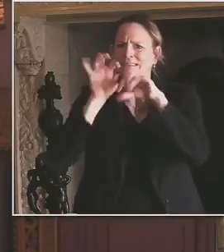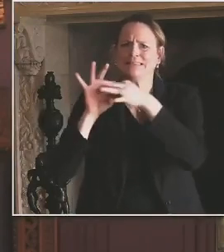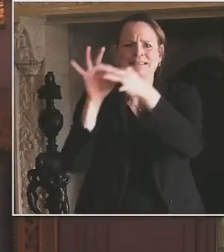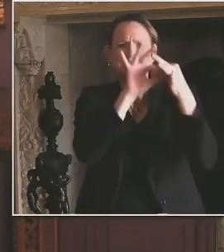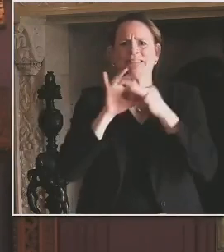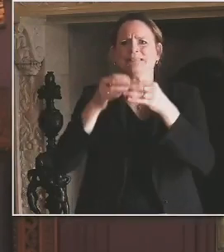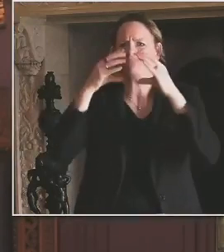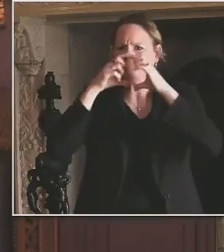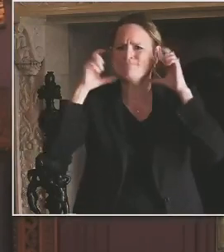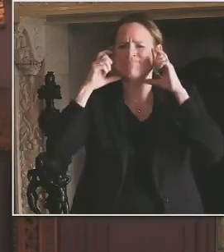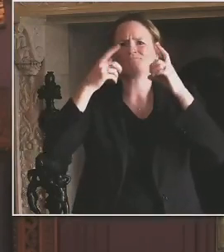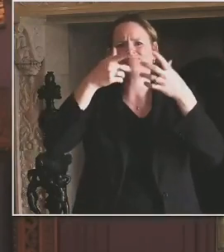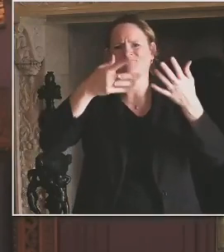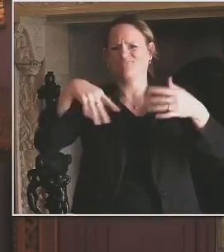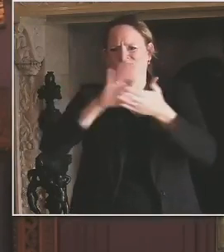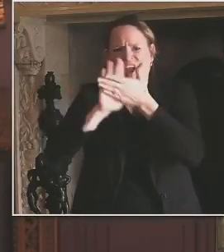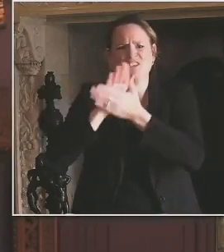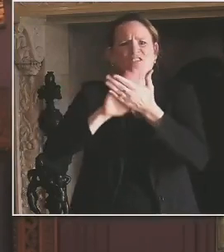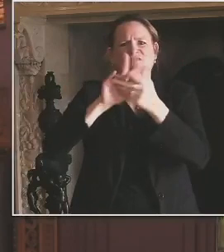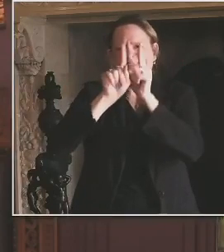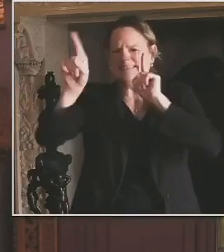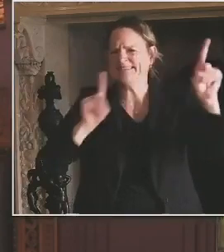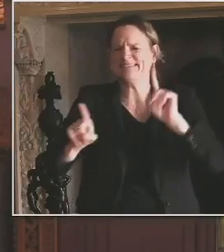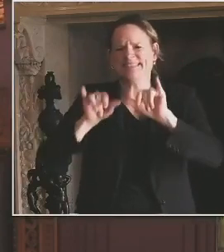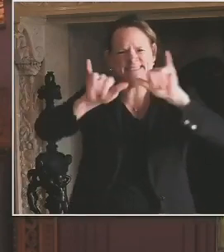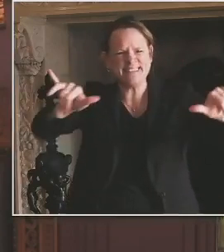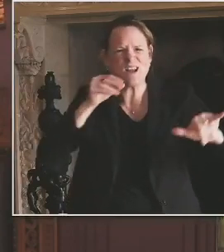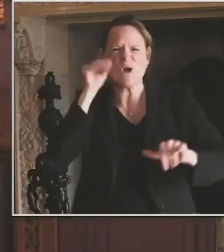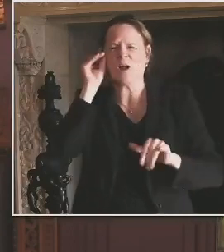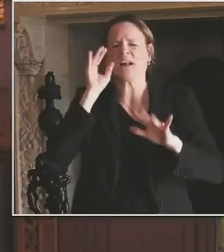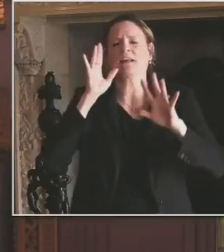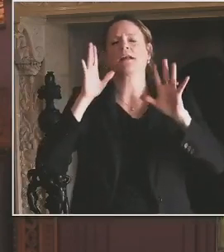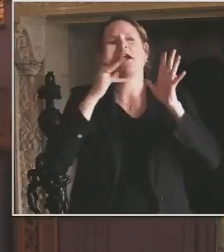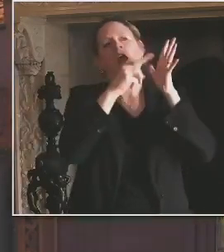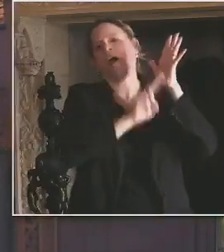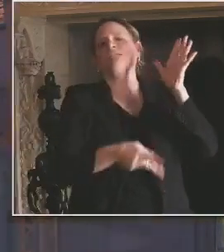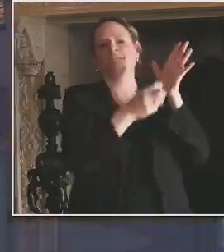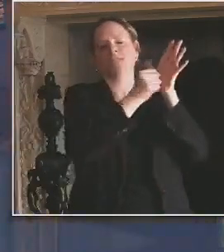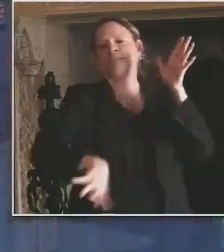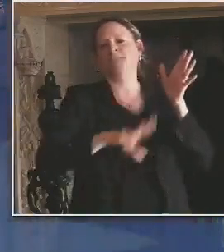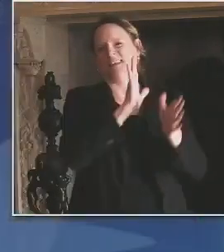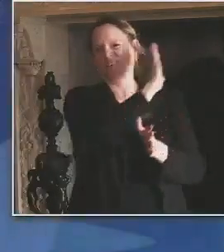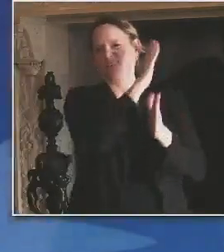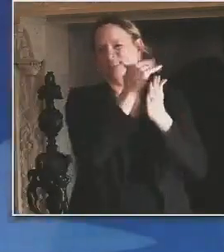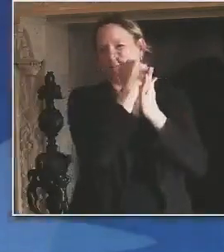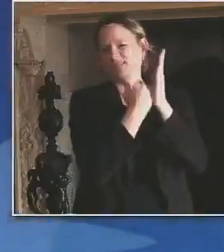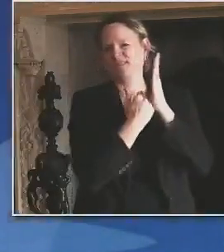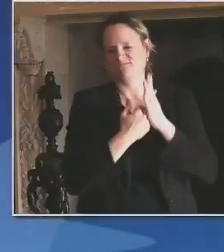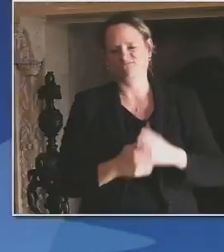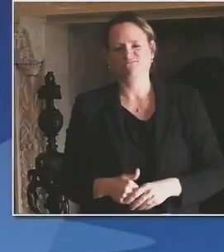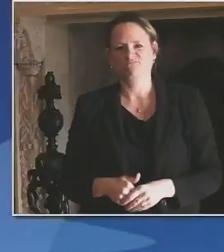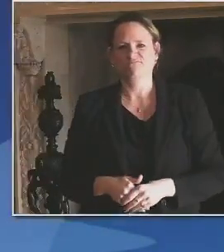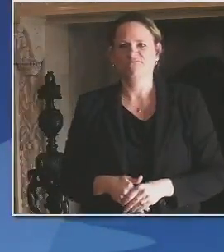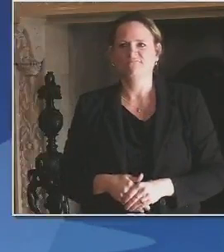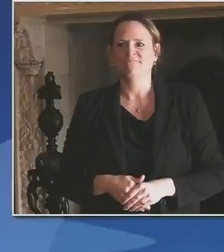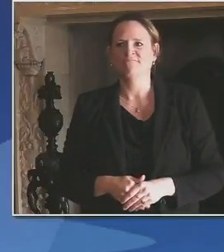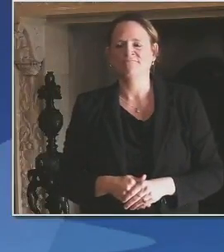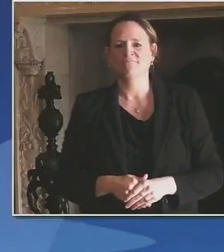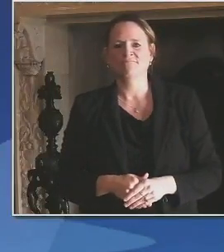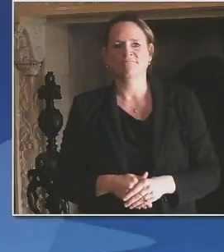keeping socially distant and staying home as often as possible. All right, let's go now to Amy Flugsopt